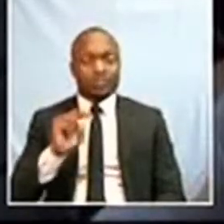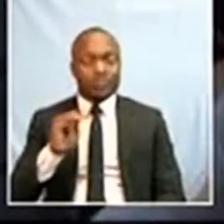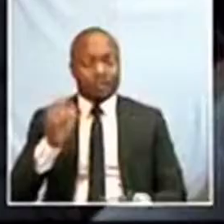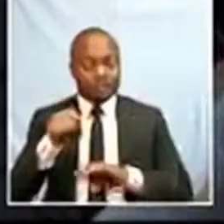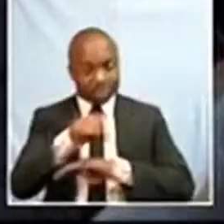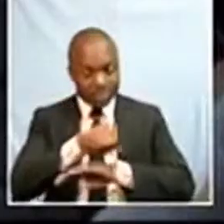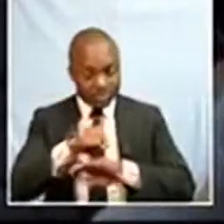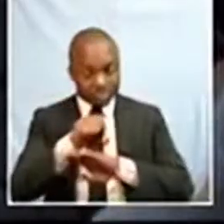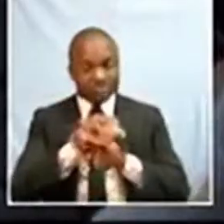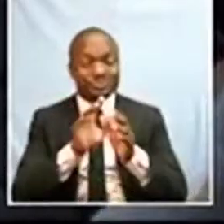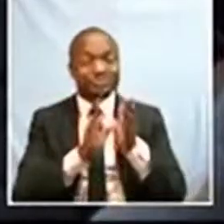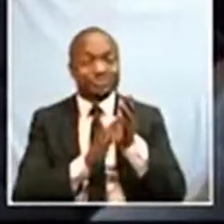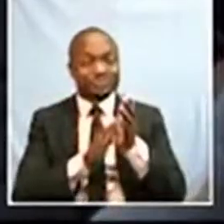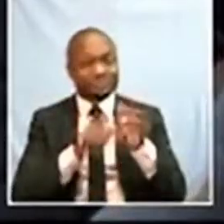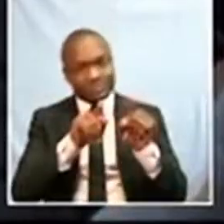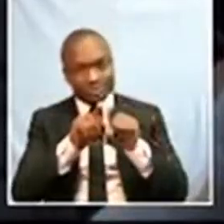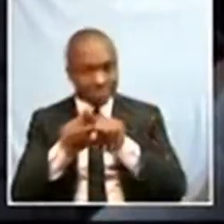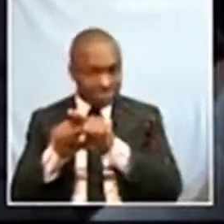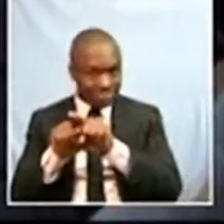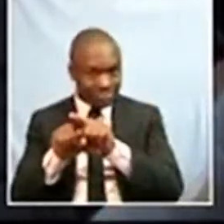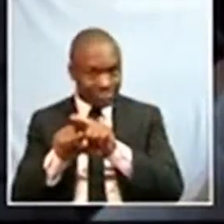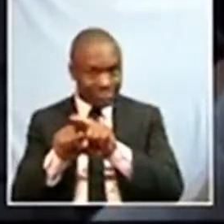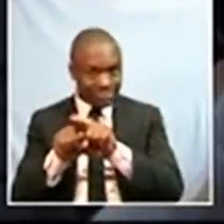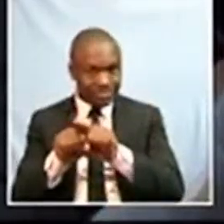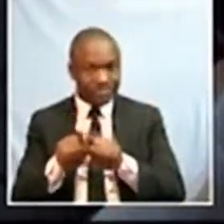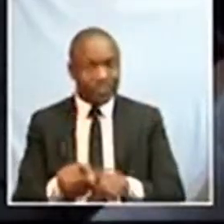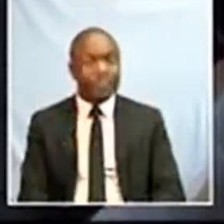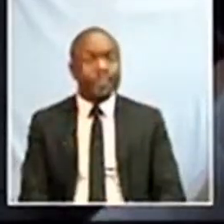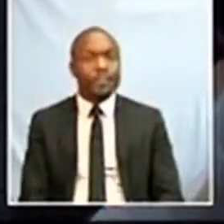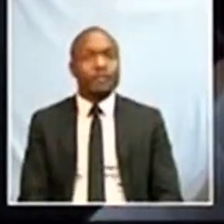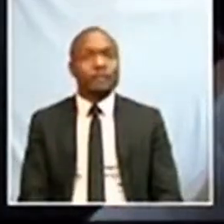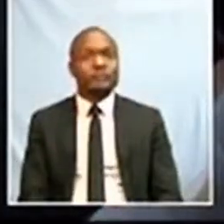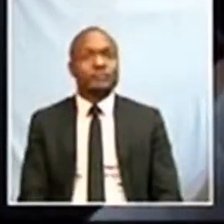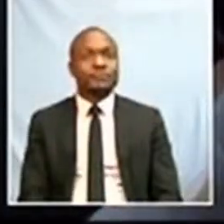and also at